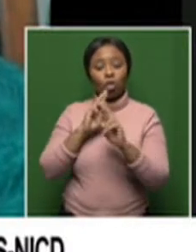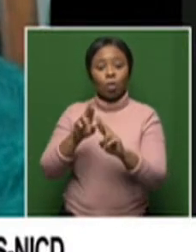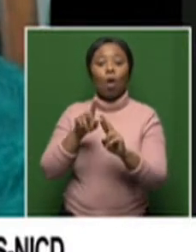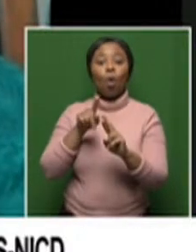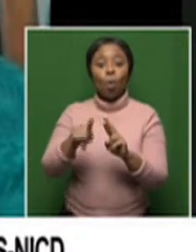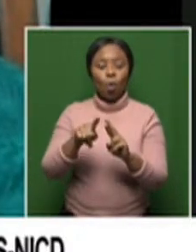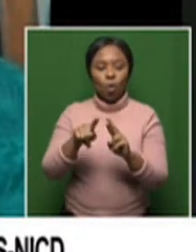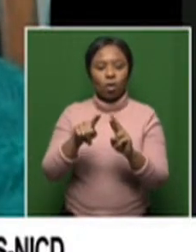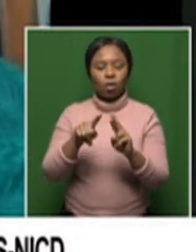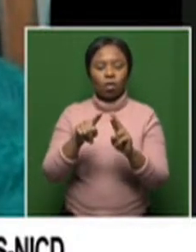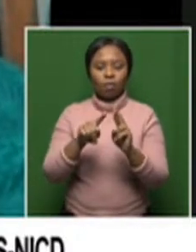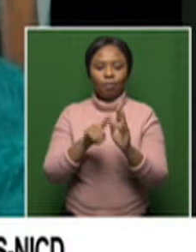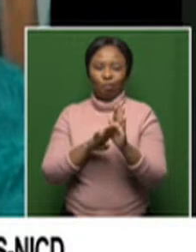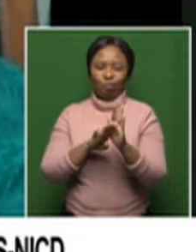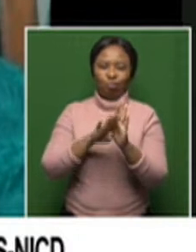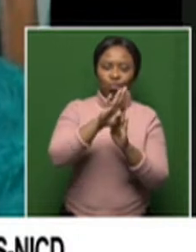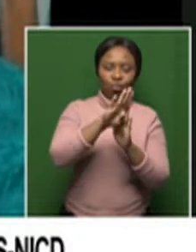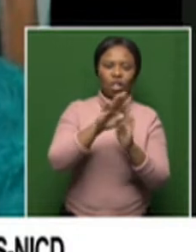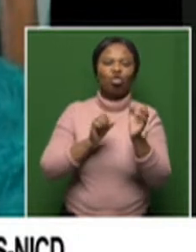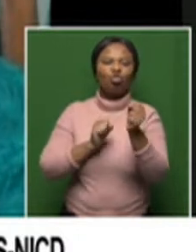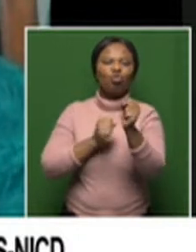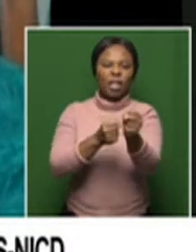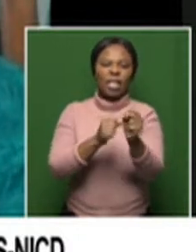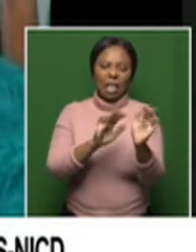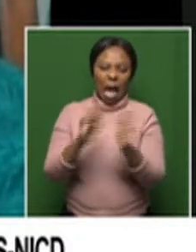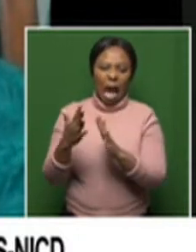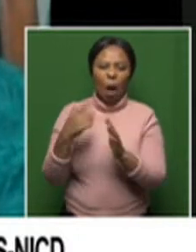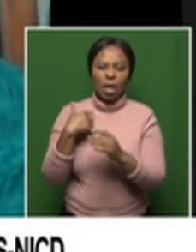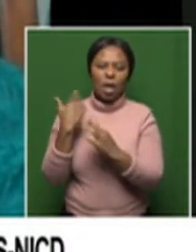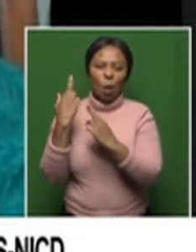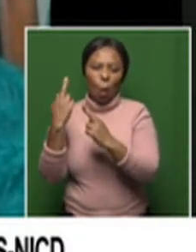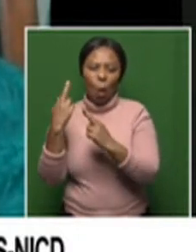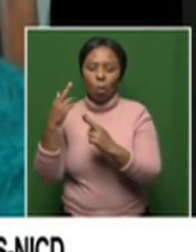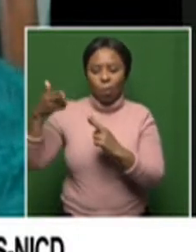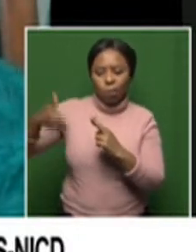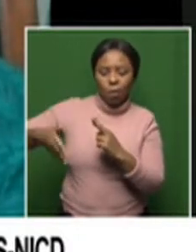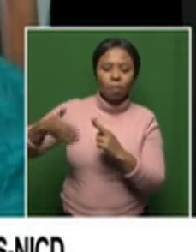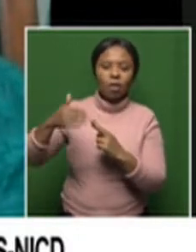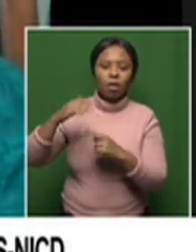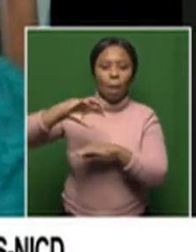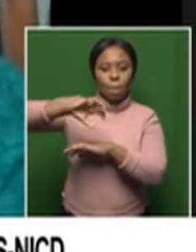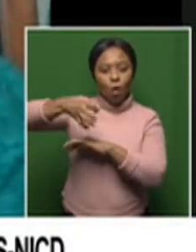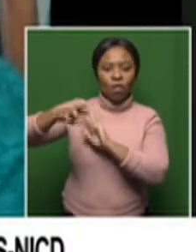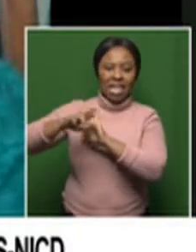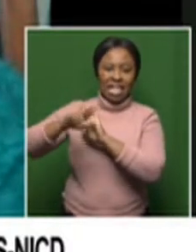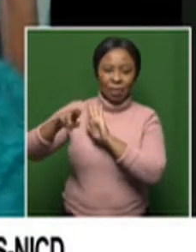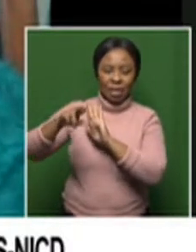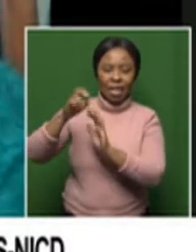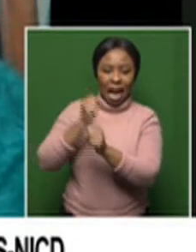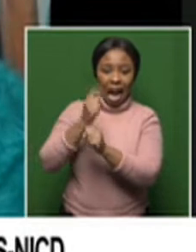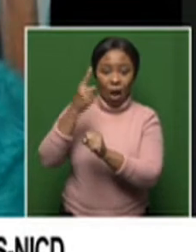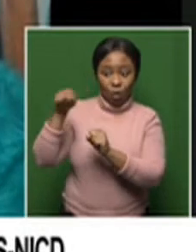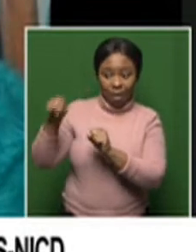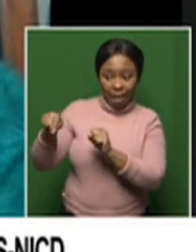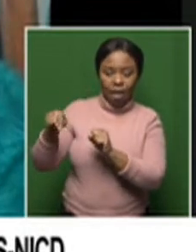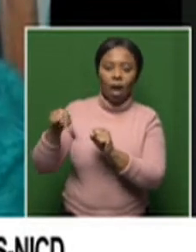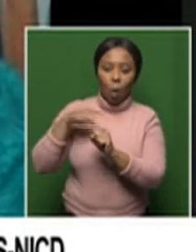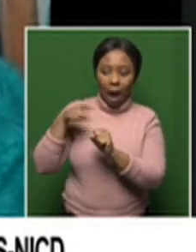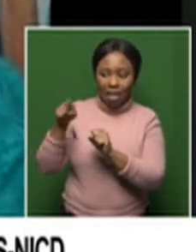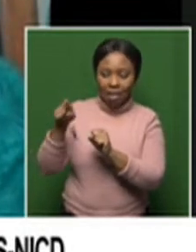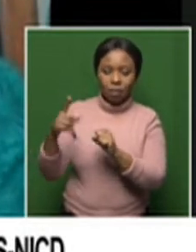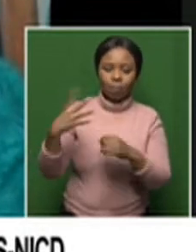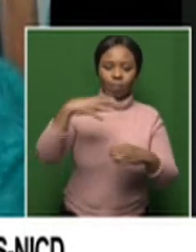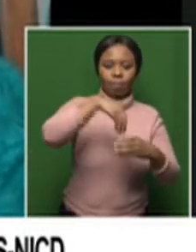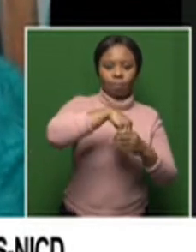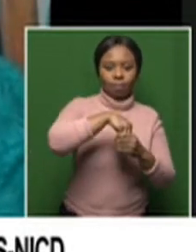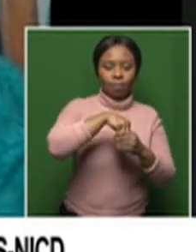the strategies. We had hoped that we will have a representative of the province of Gauteng so that they can be able to participate